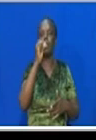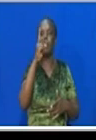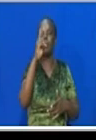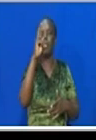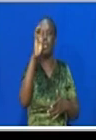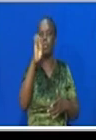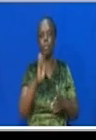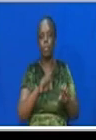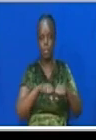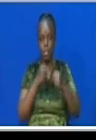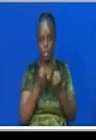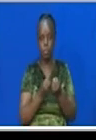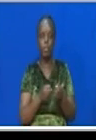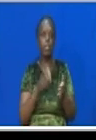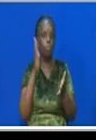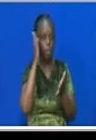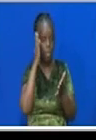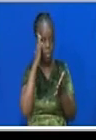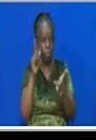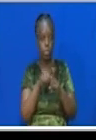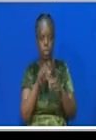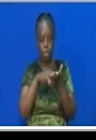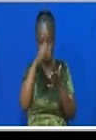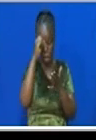a point which you must note as a learner before